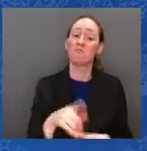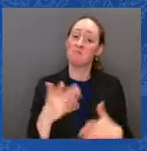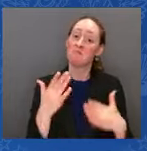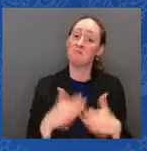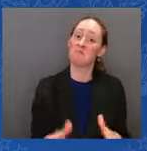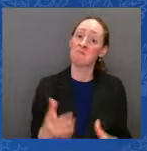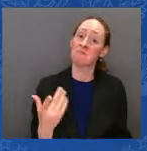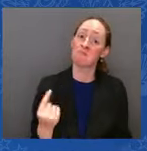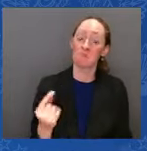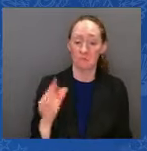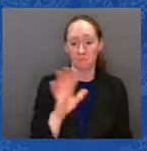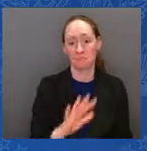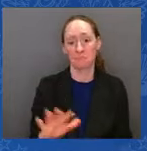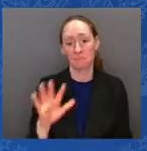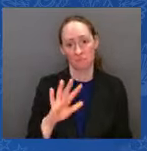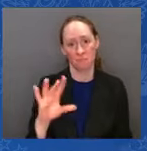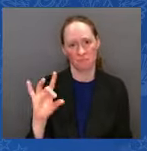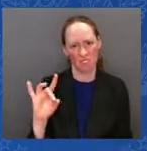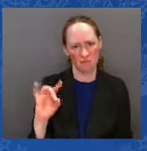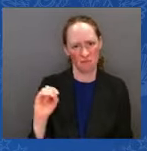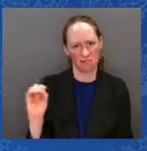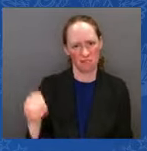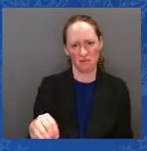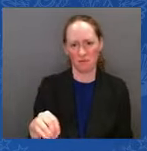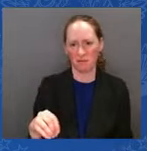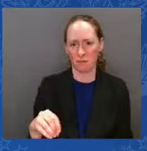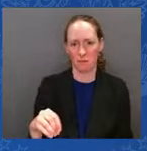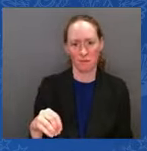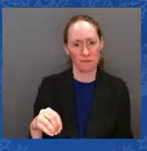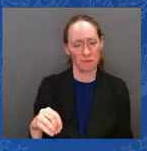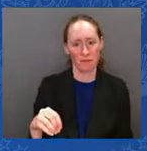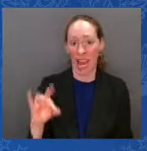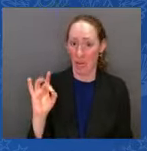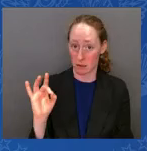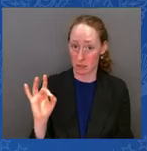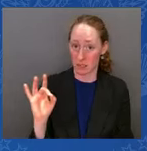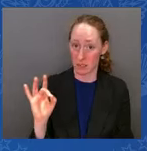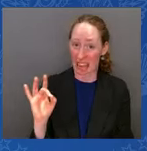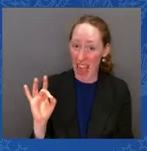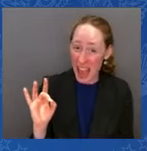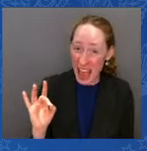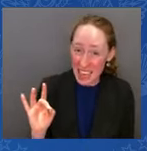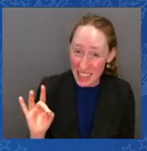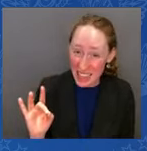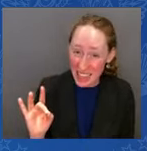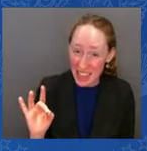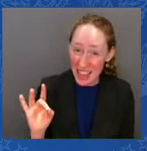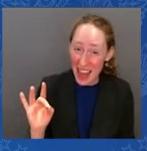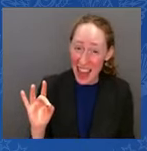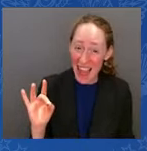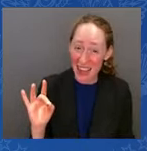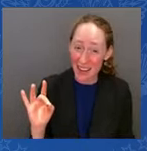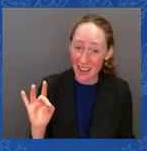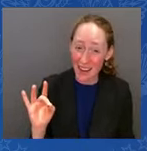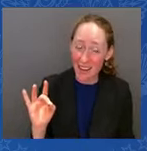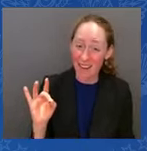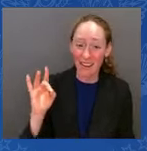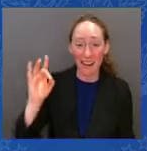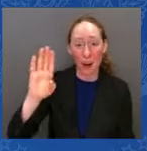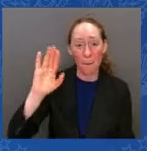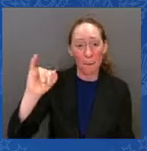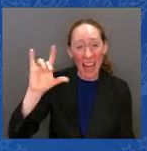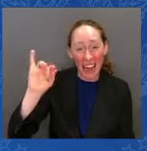8%, E-I-G-H-T, 8%. No billionaire should be paying a lower tax rate than a school teacher or a